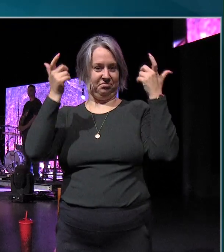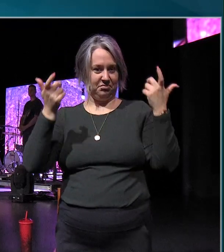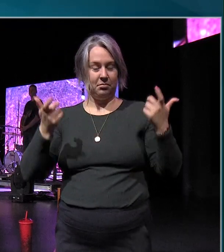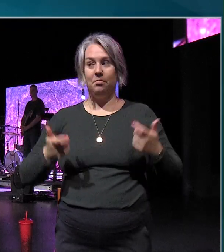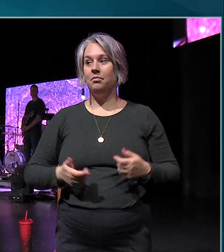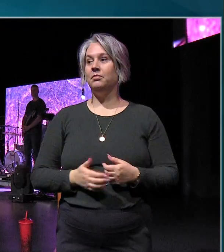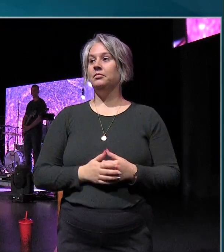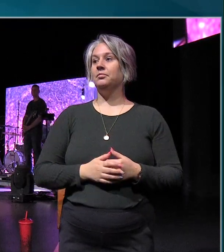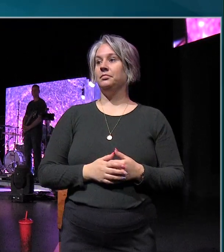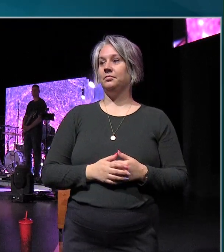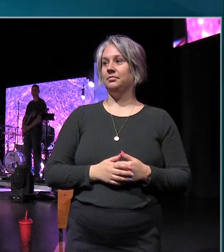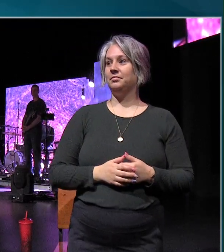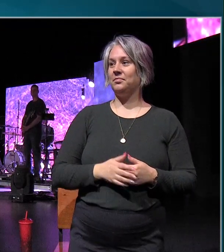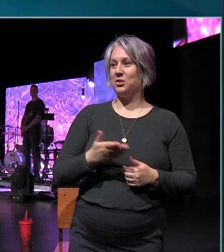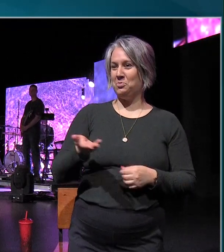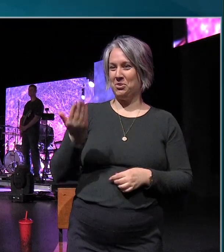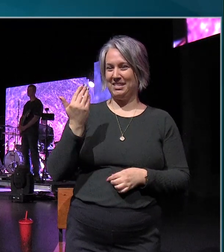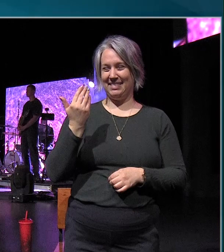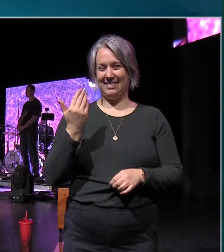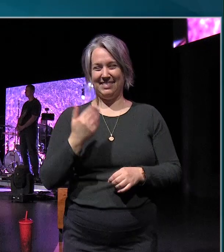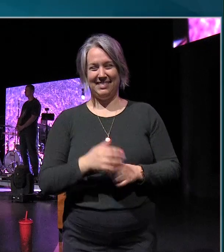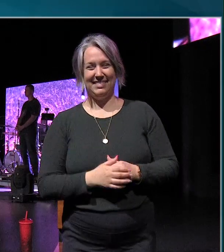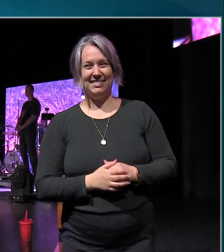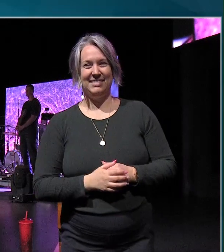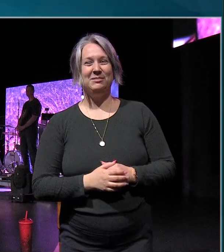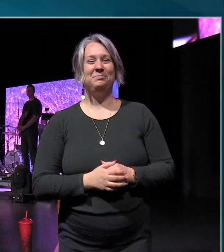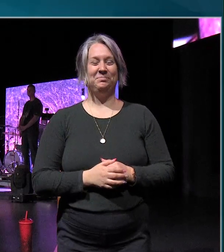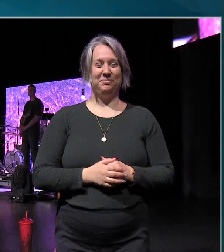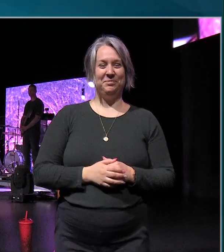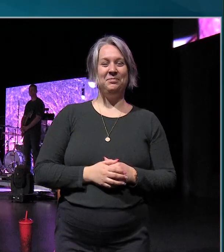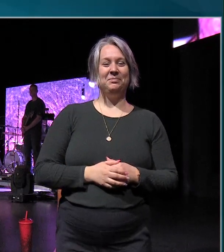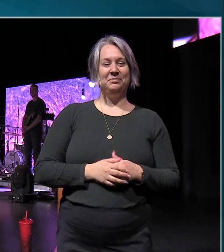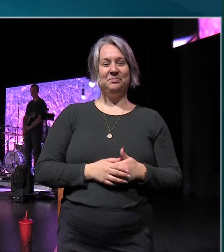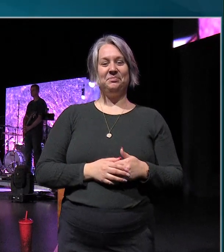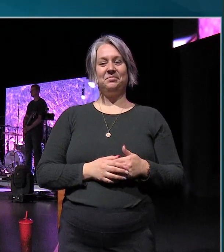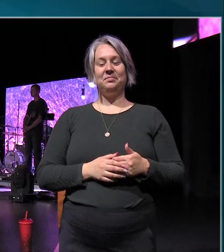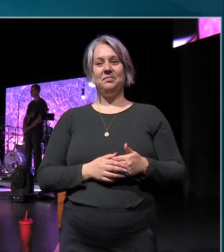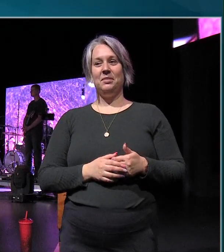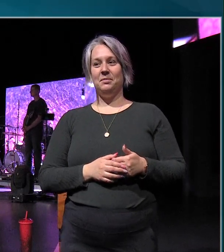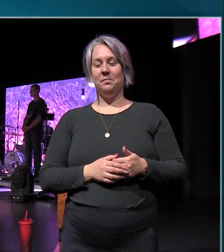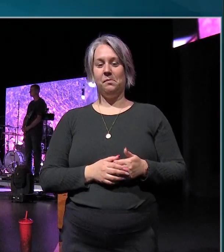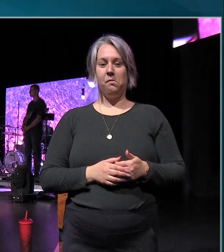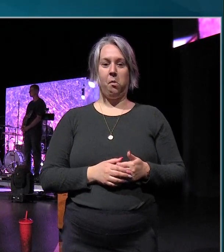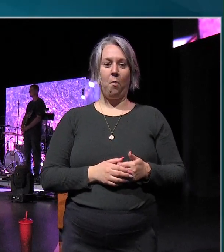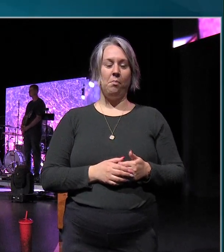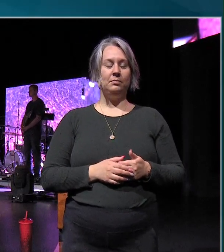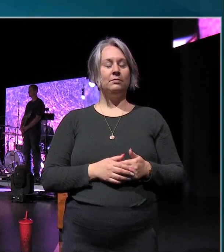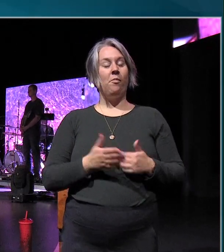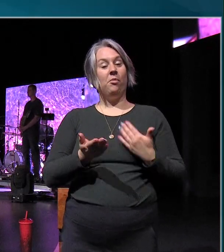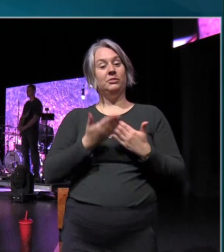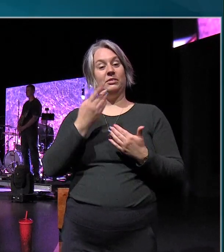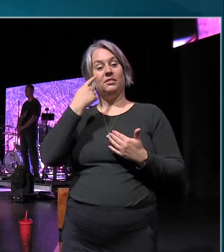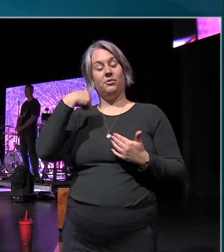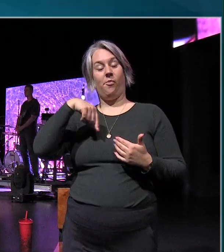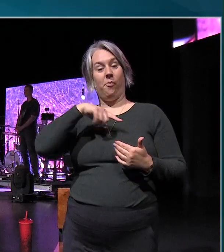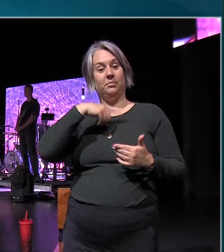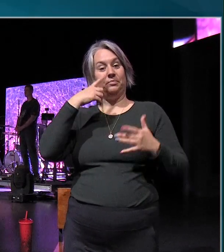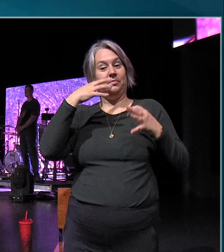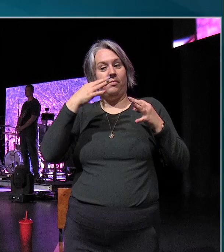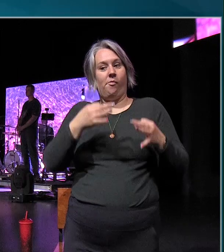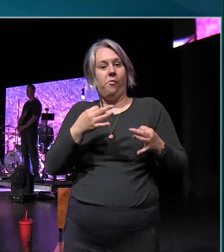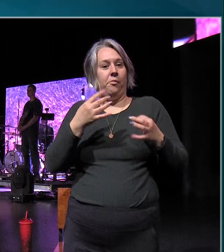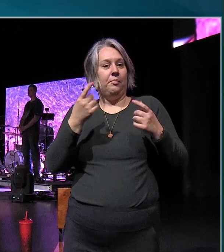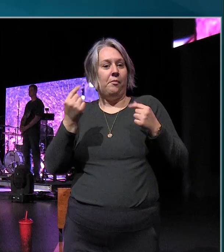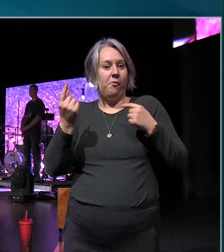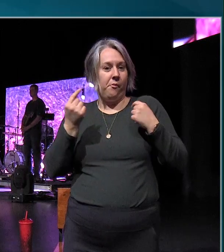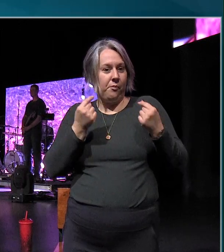crucial moments in our lives where we have a decision to make, where we can choose to go one way or another way, and it's going to affect the